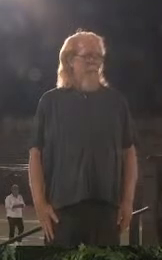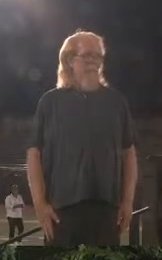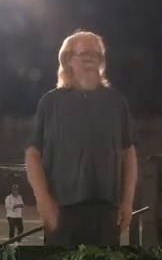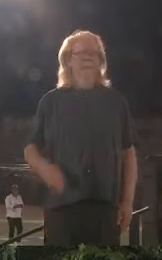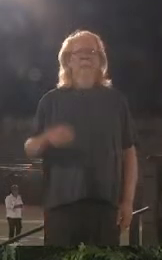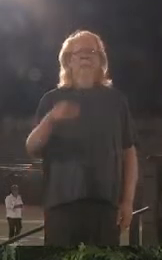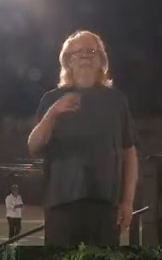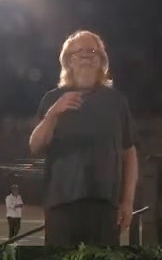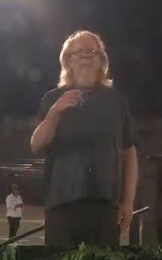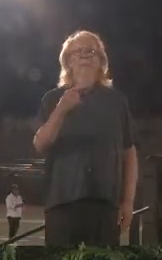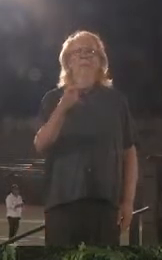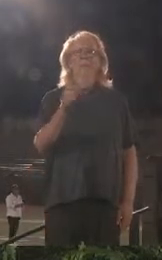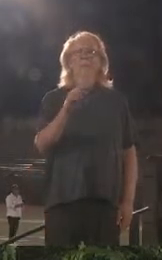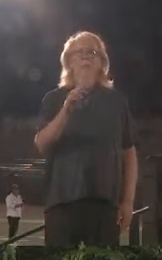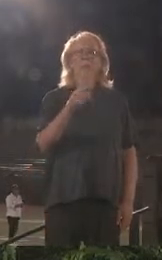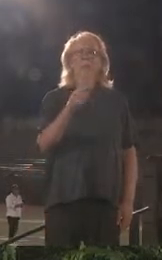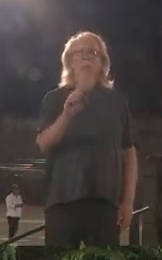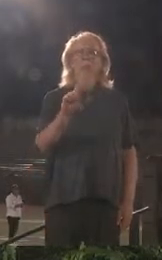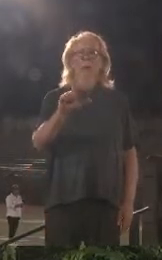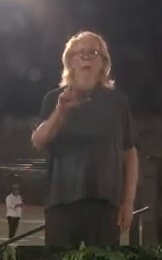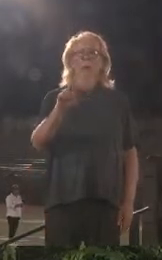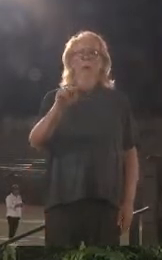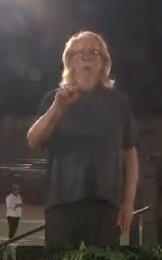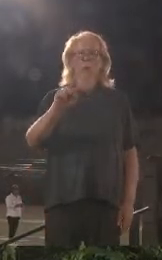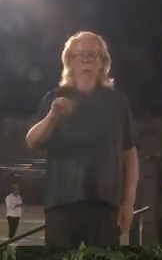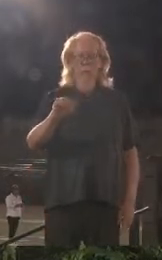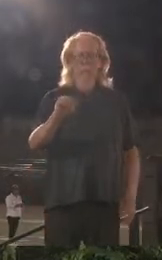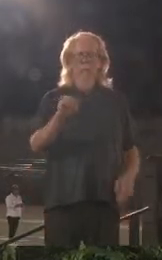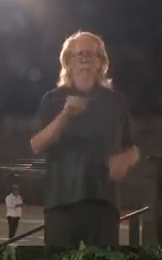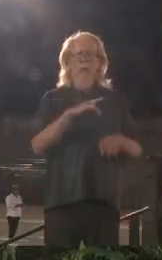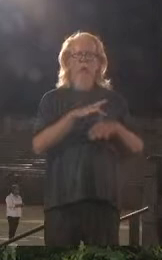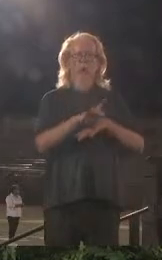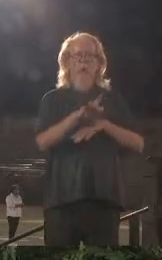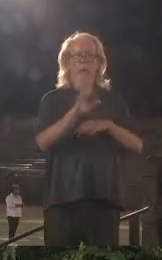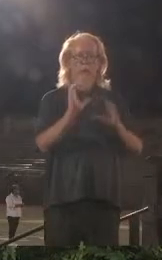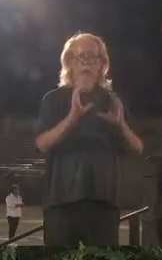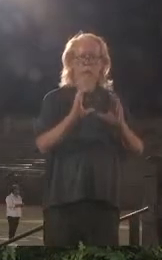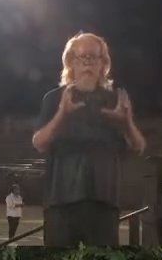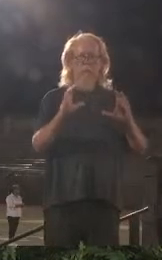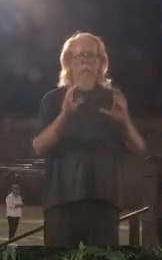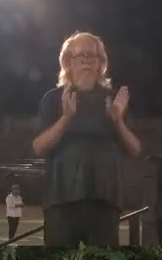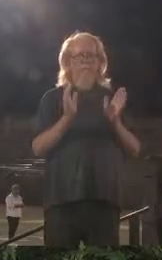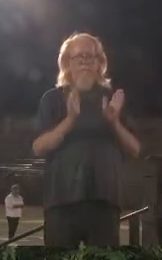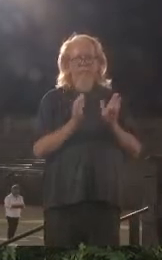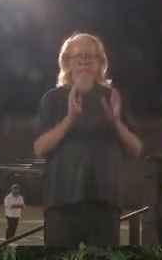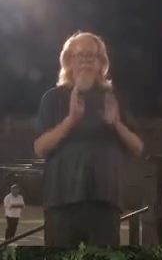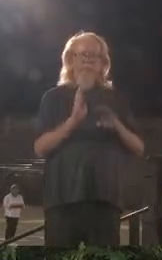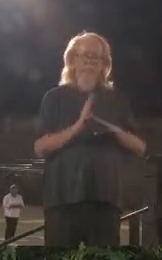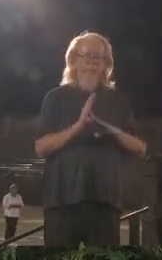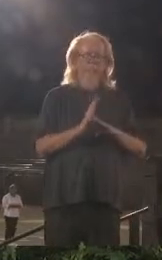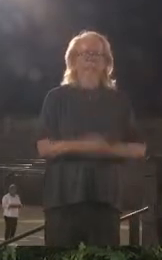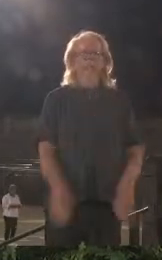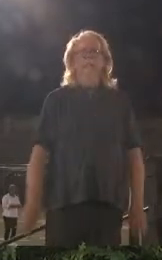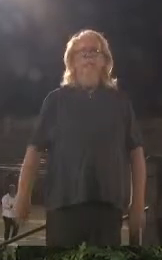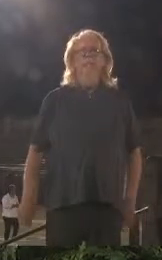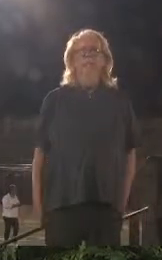Jorge Orlando Luna earned a certification in entrepreneurship and small business.